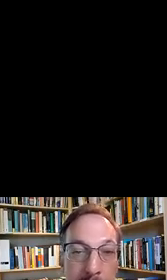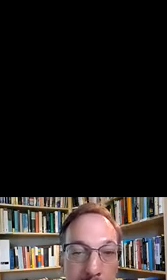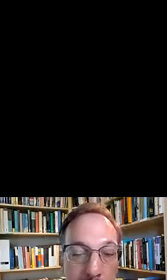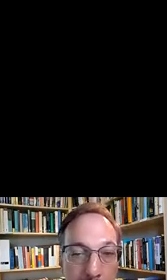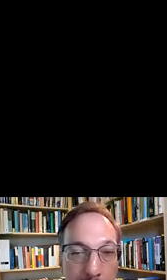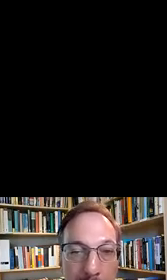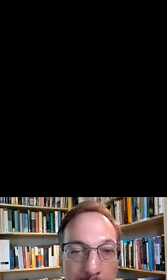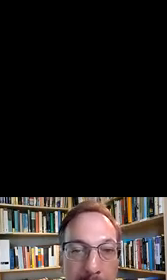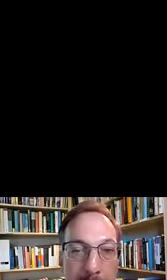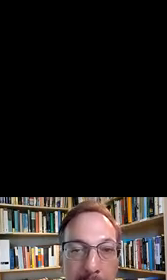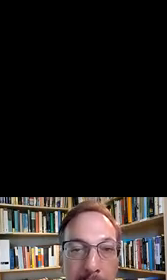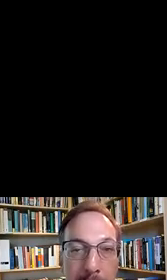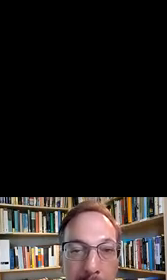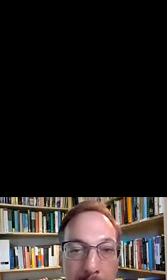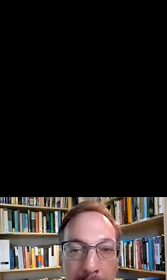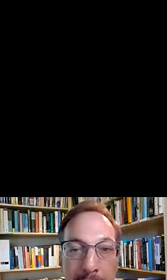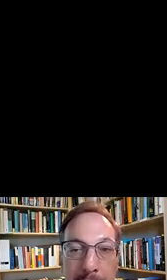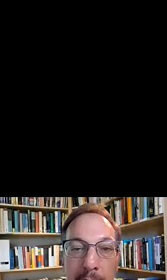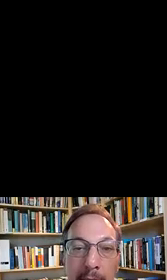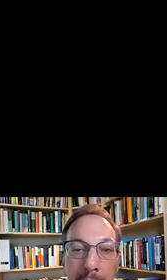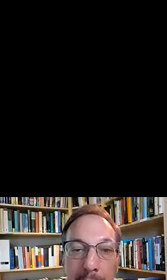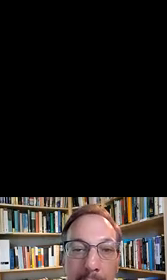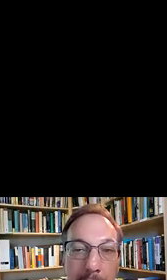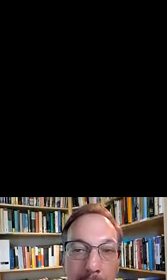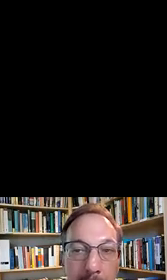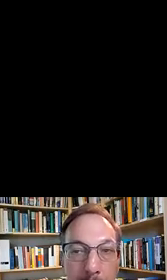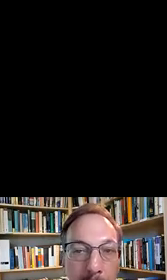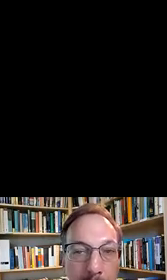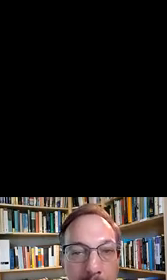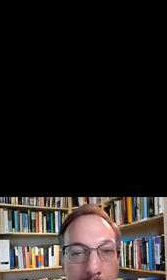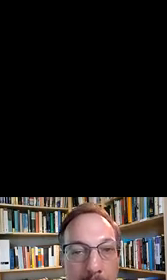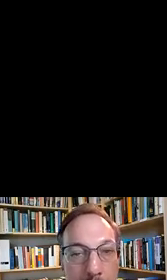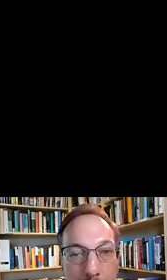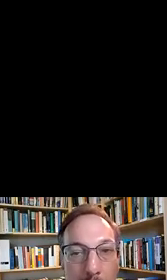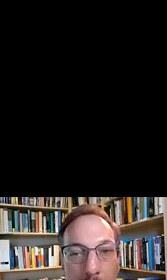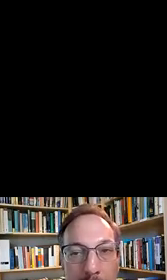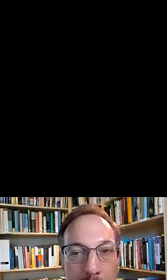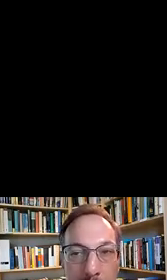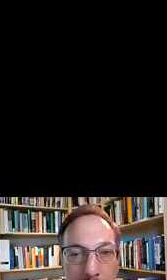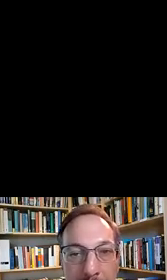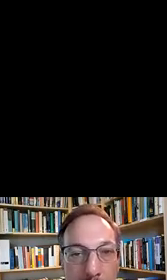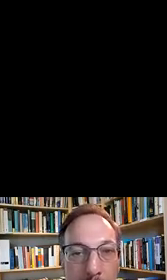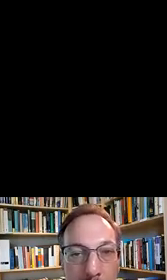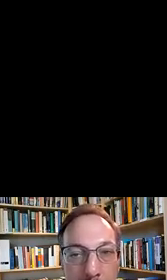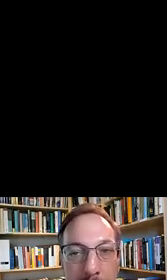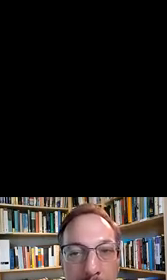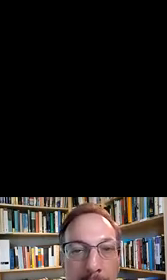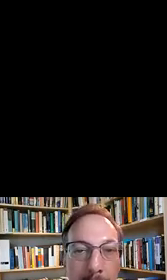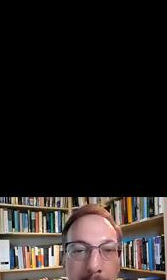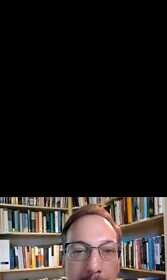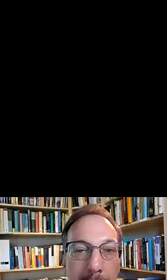always a great idea to talk to an advisor, and they can do something called a degree audit, which checks out what you've